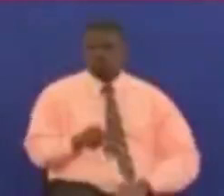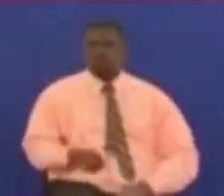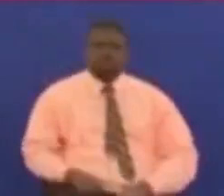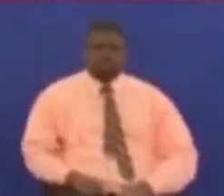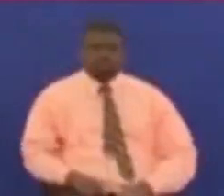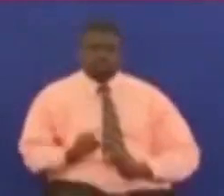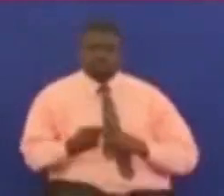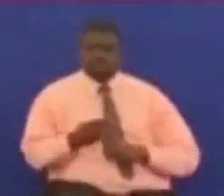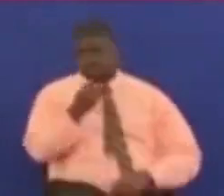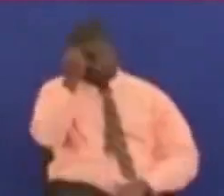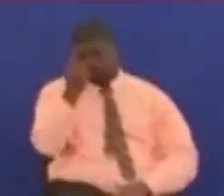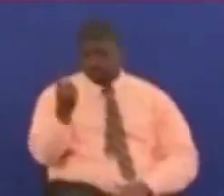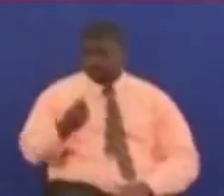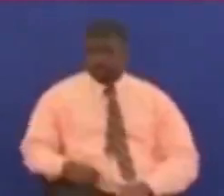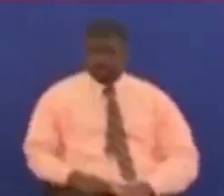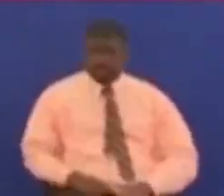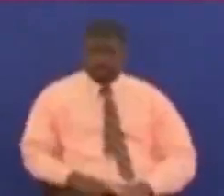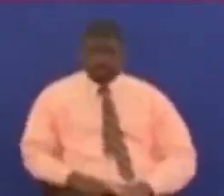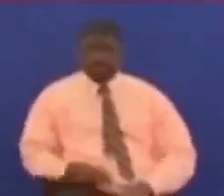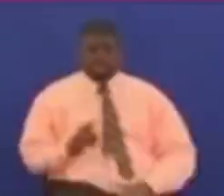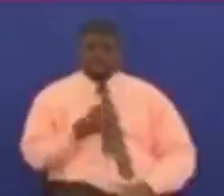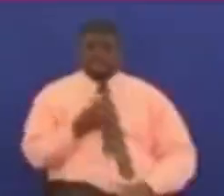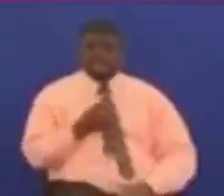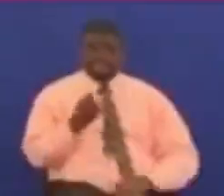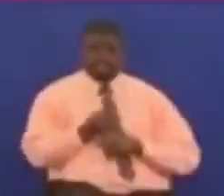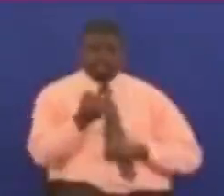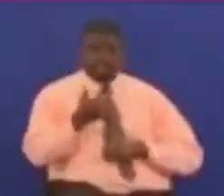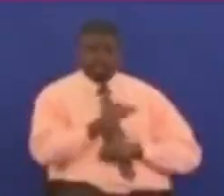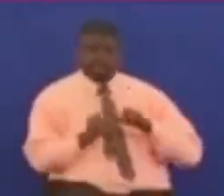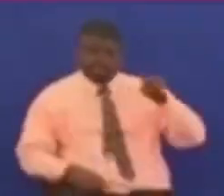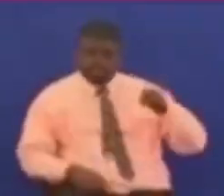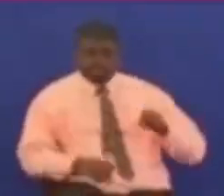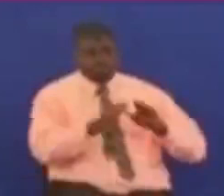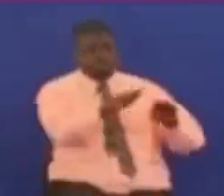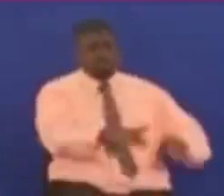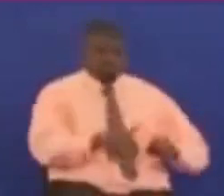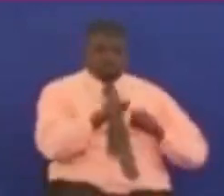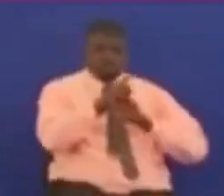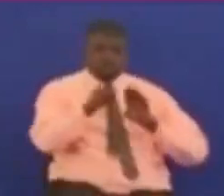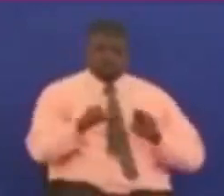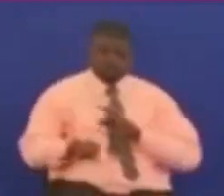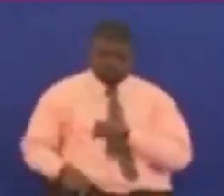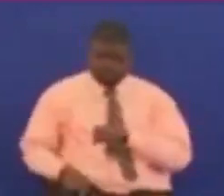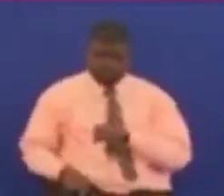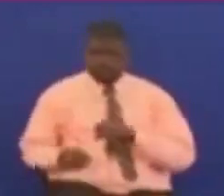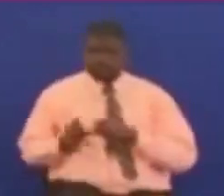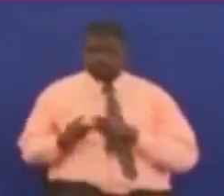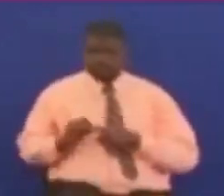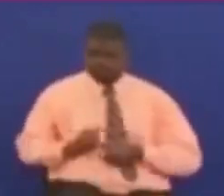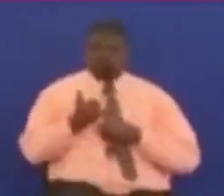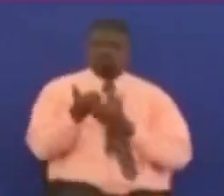understand that what I'm going to the East African Legislative Assembly not really to represent my own personal